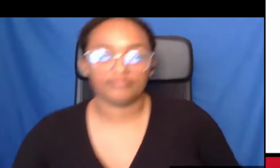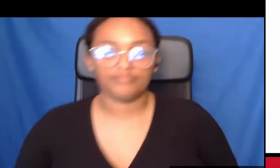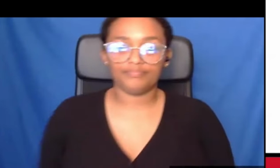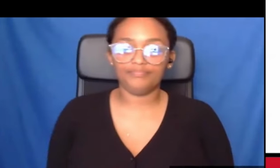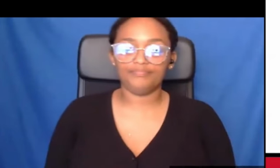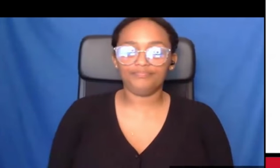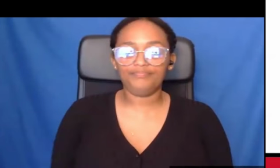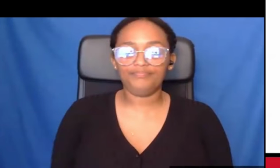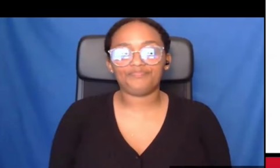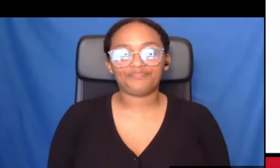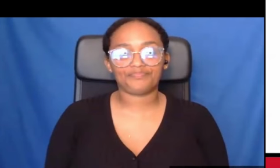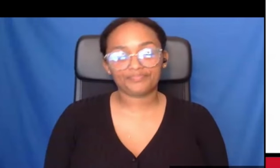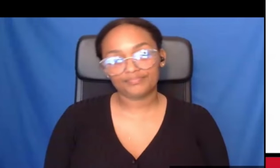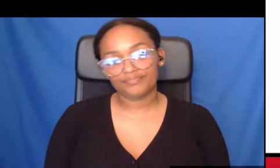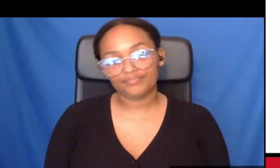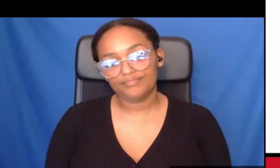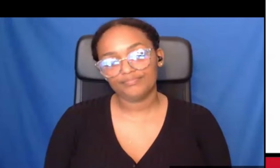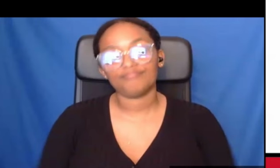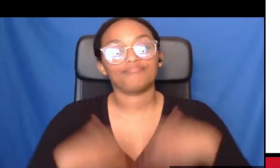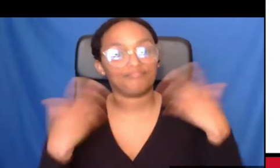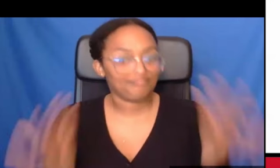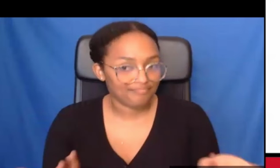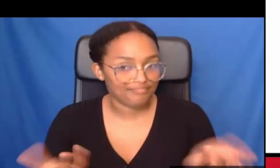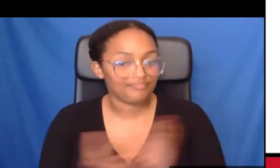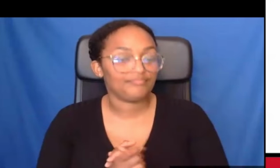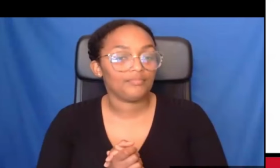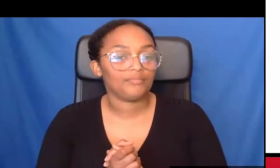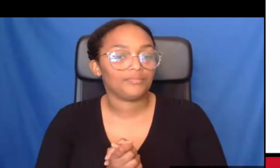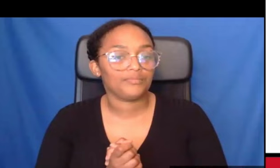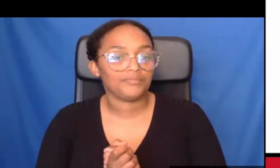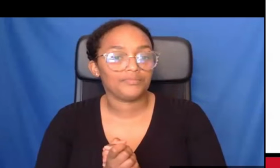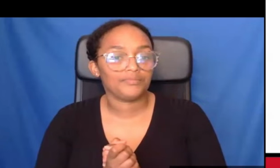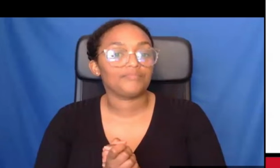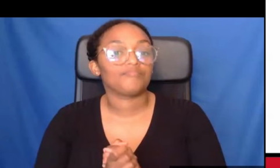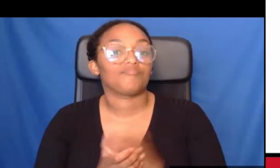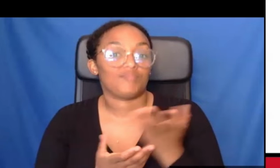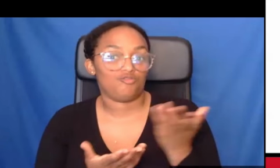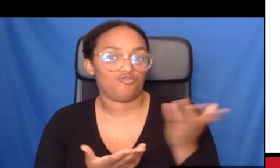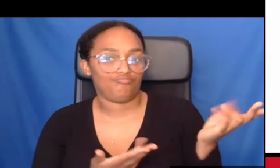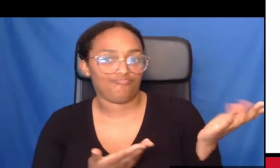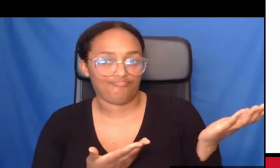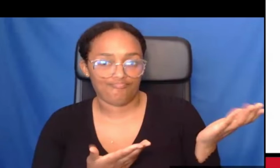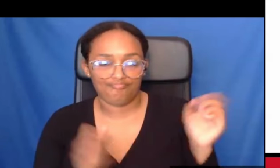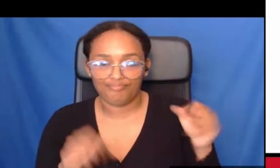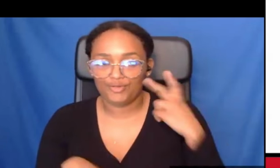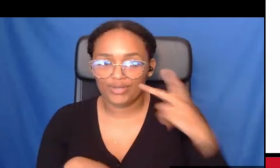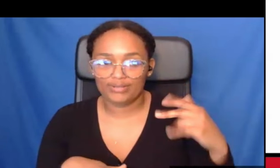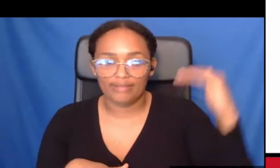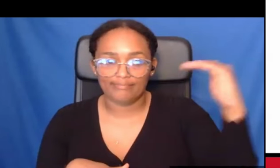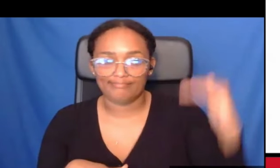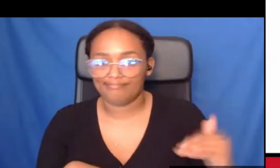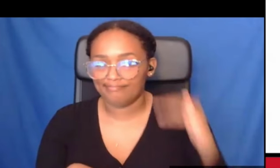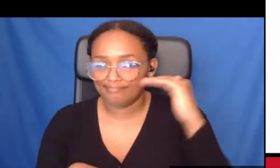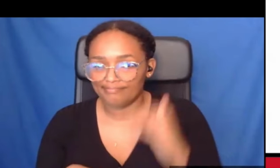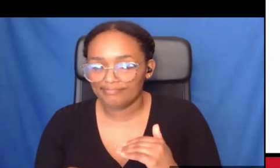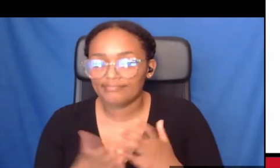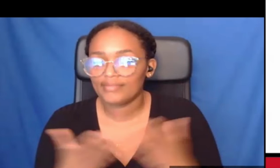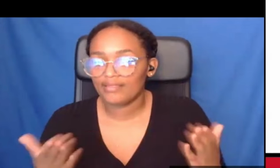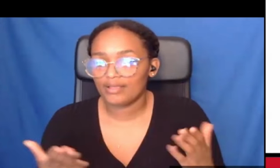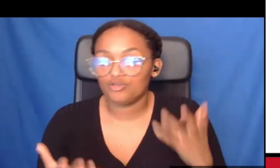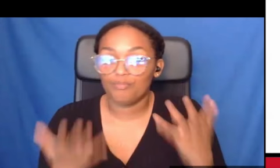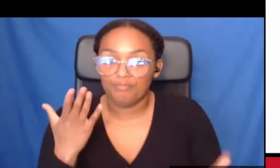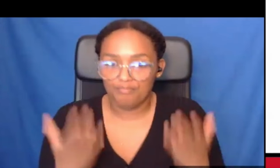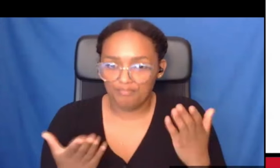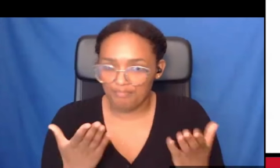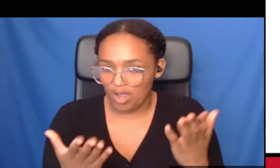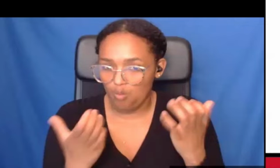All right. So this is a list of all the things you might want to cover. Um,